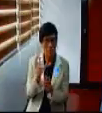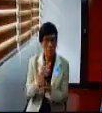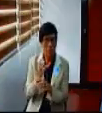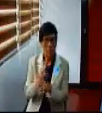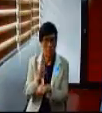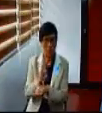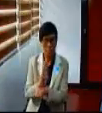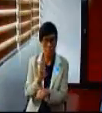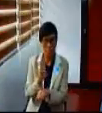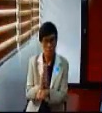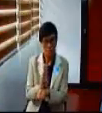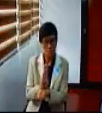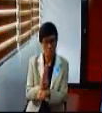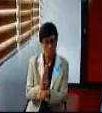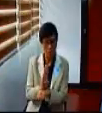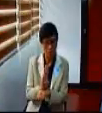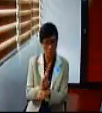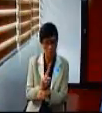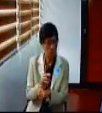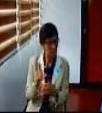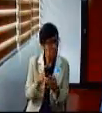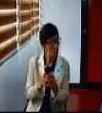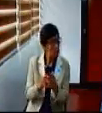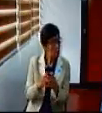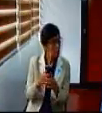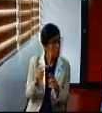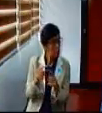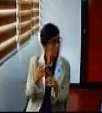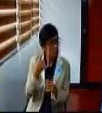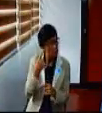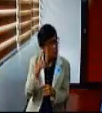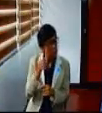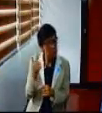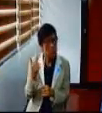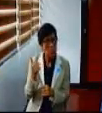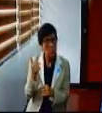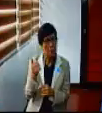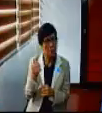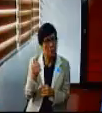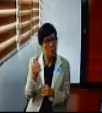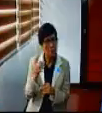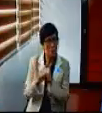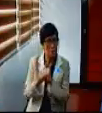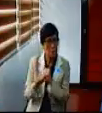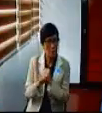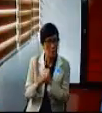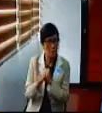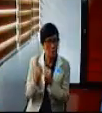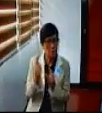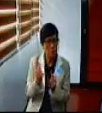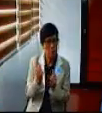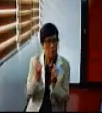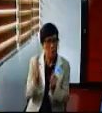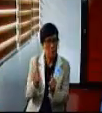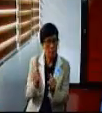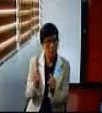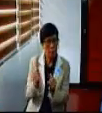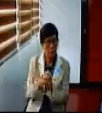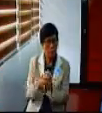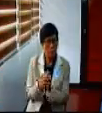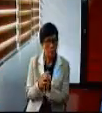are sustainable. And a key tool for other stakeholders to promote implementation and